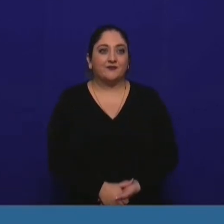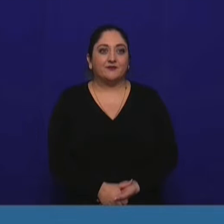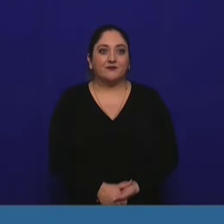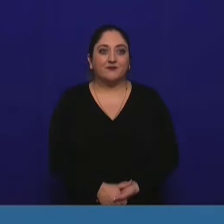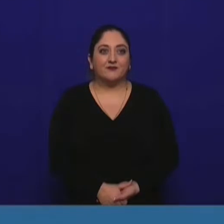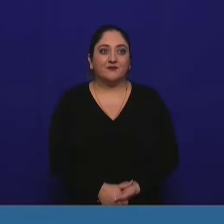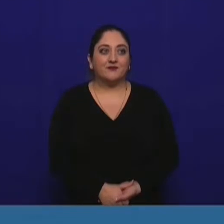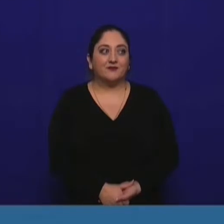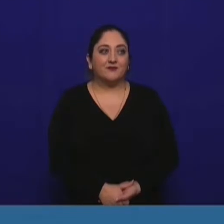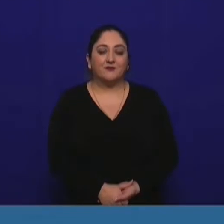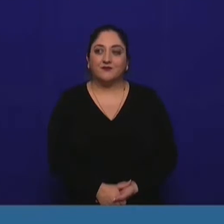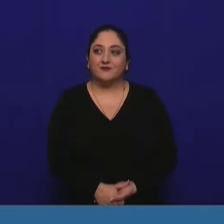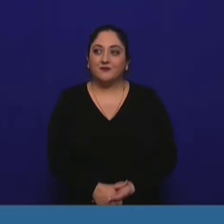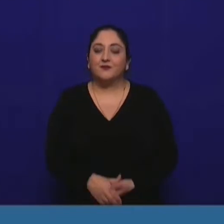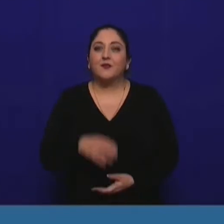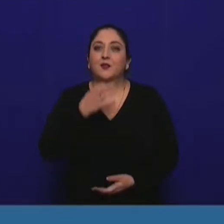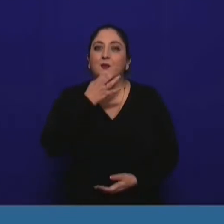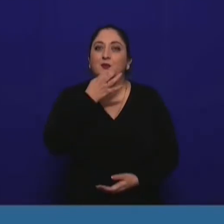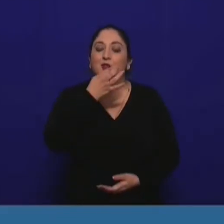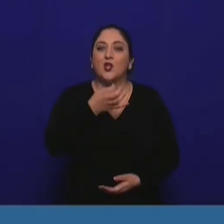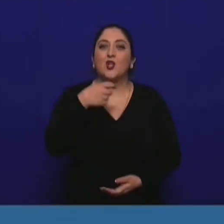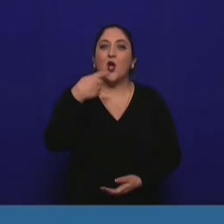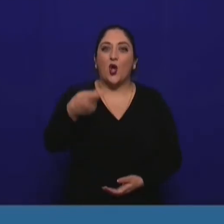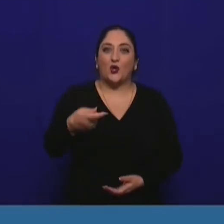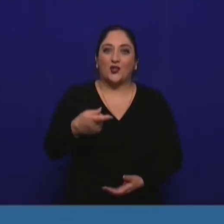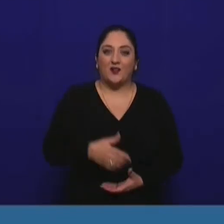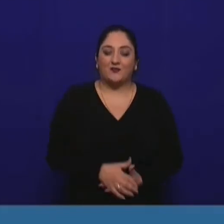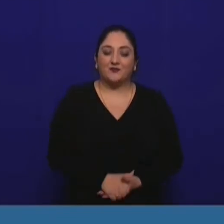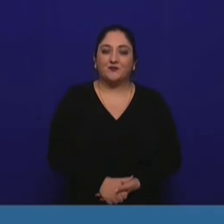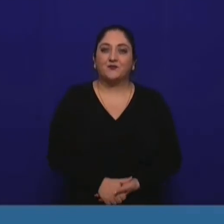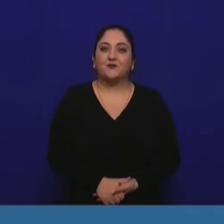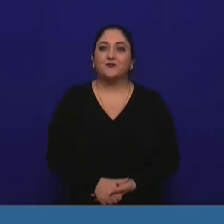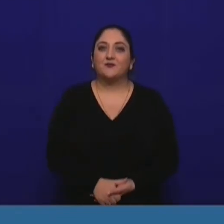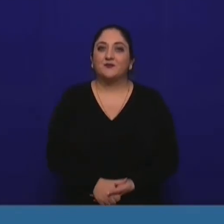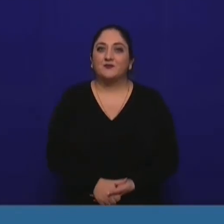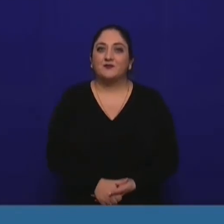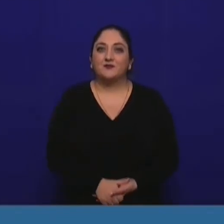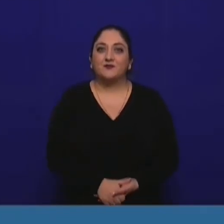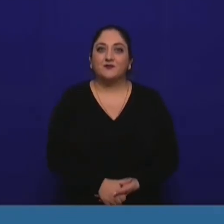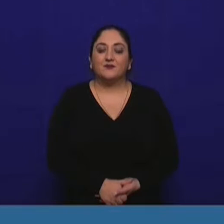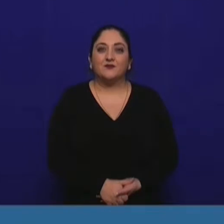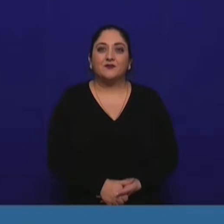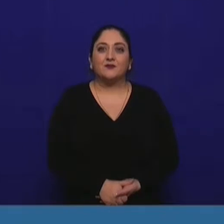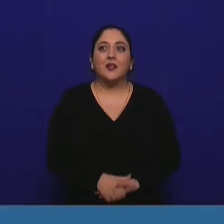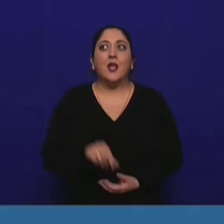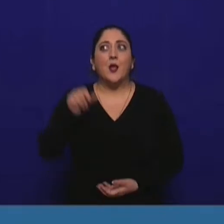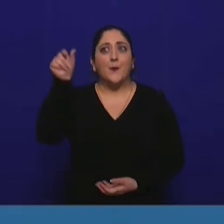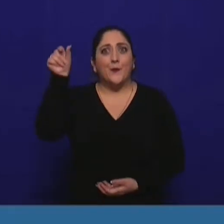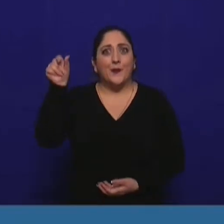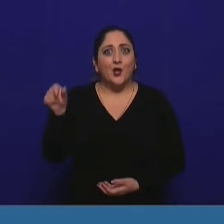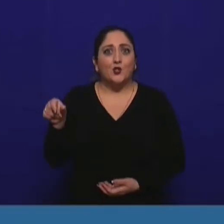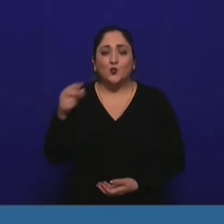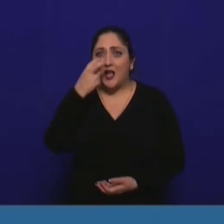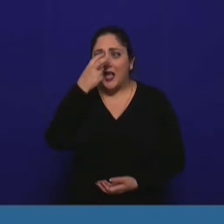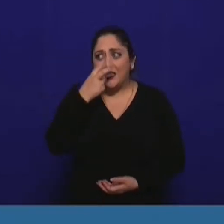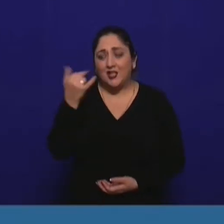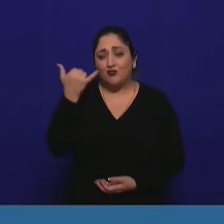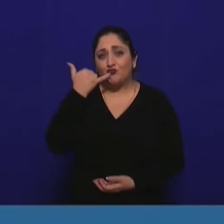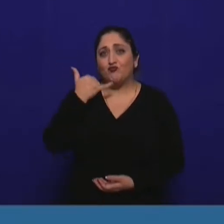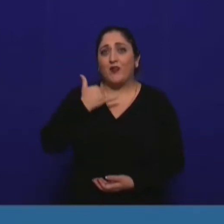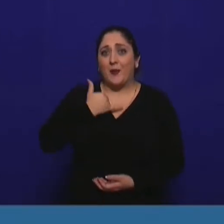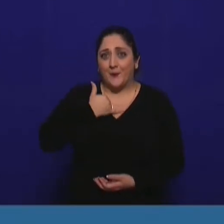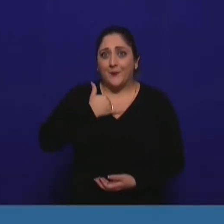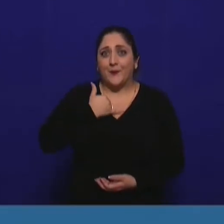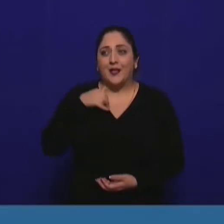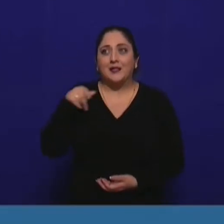Hi, Pros Gow Street, Risha Falzon minn One News. X'ta' tagħmilek mistoqsija ta' anzjan li ċemplilna u x'ta' jgħaddi l-każ tiegħu. Dan